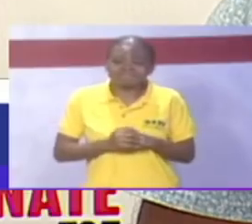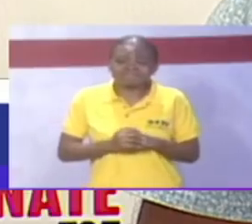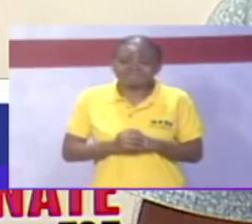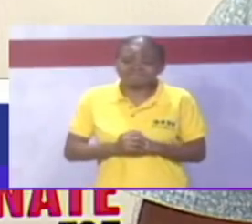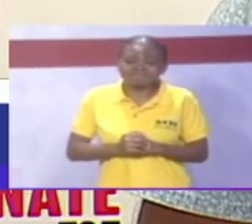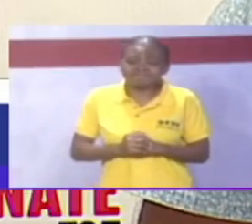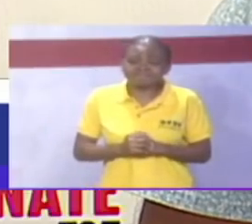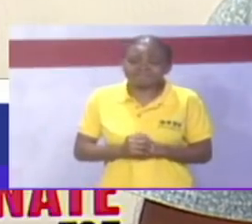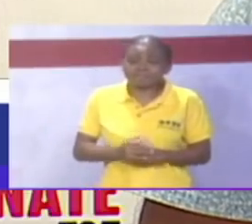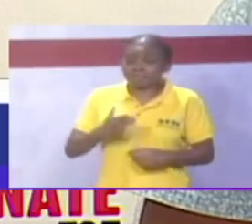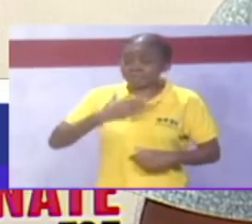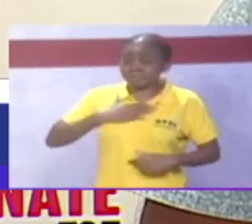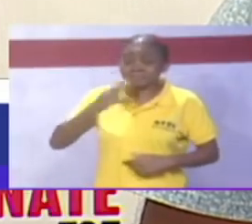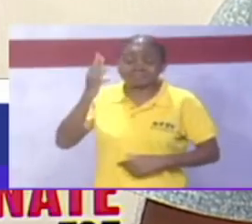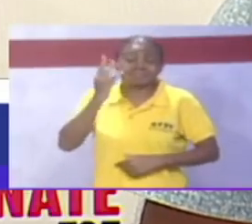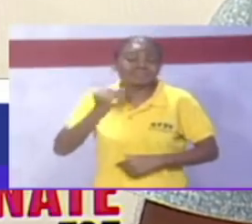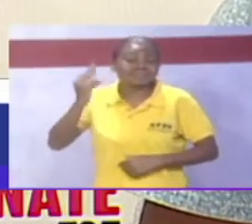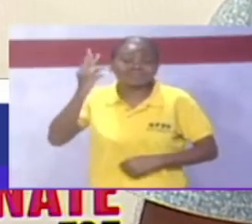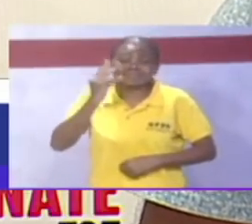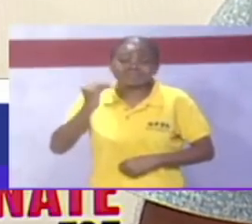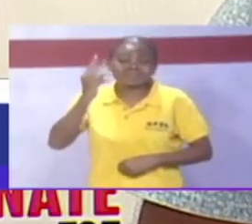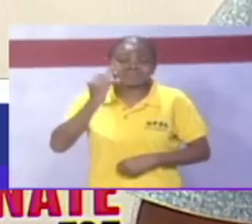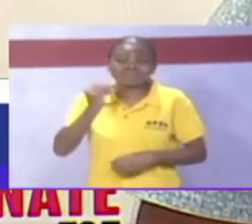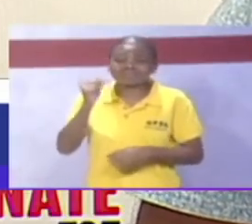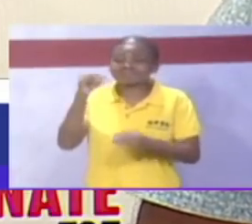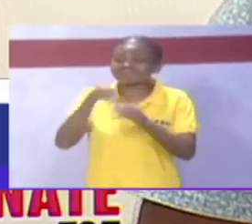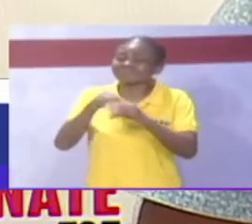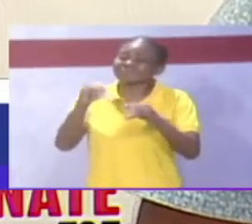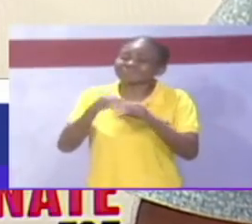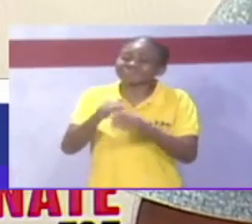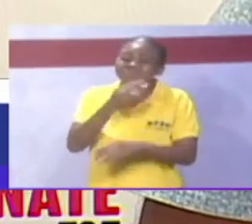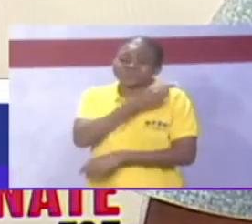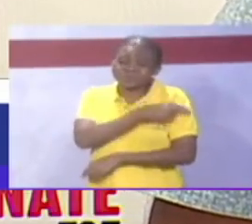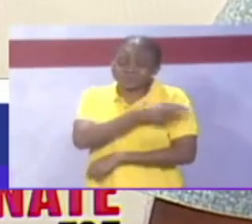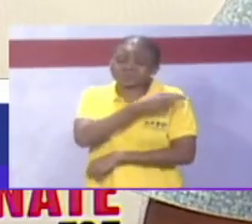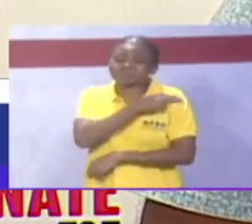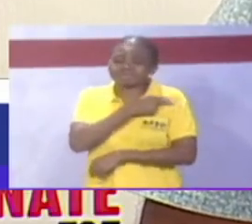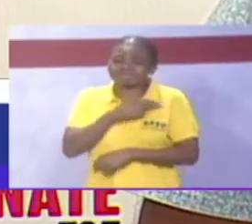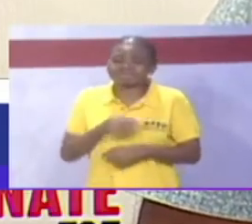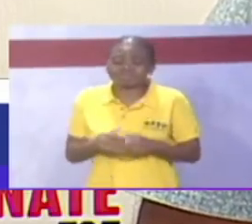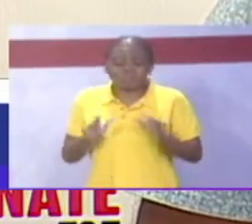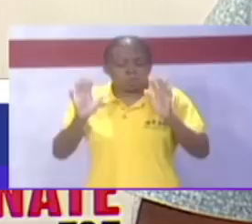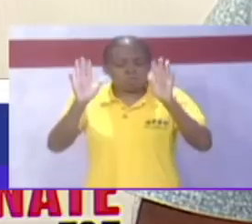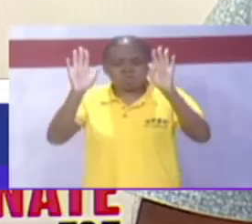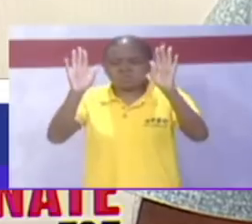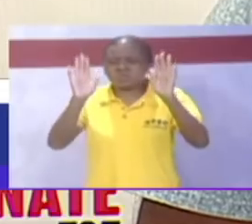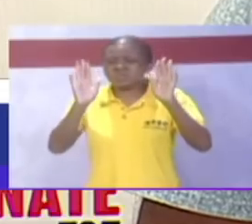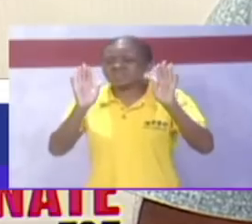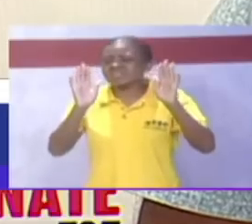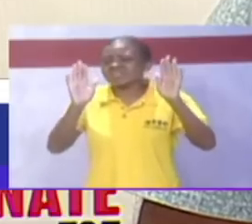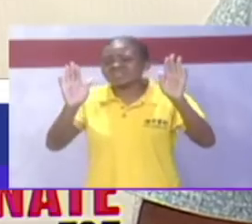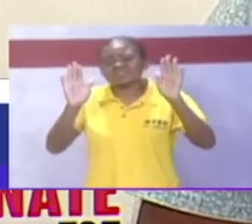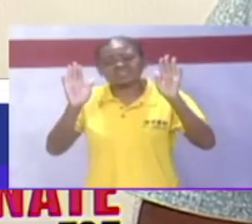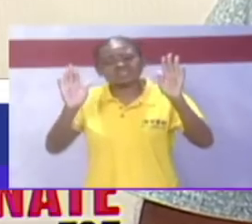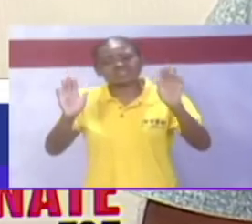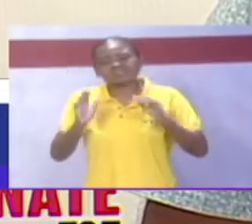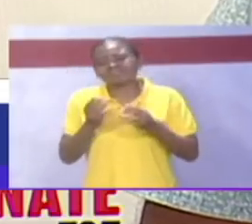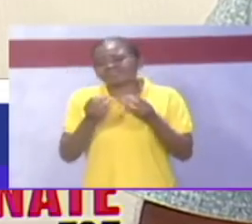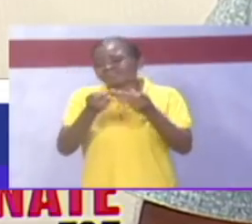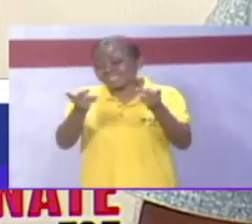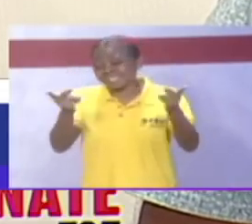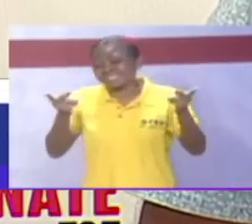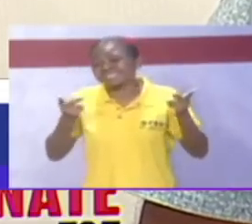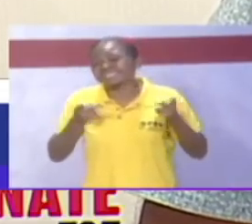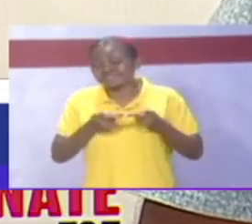My experience at Kuva Hospital is that it's a fantastic institution. The doctors